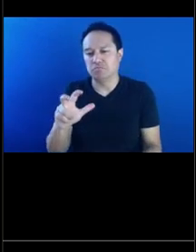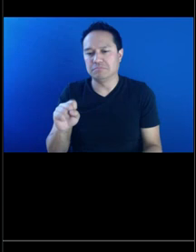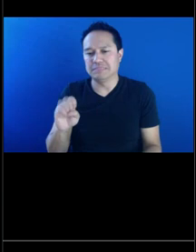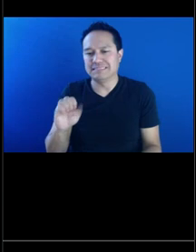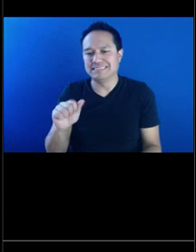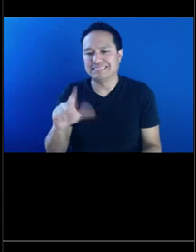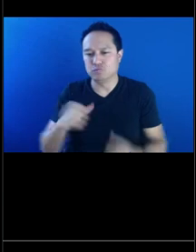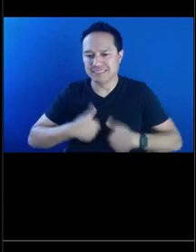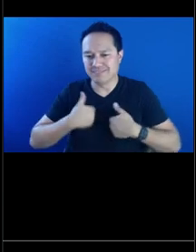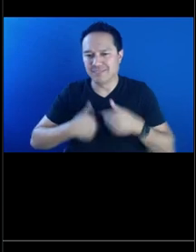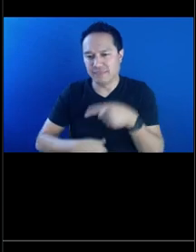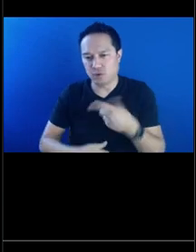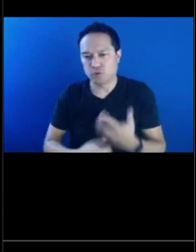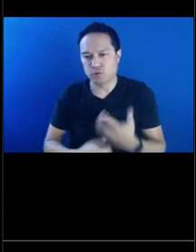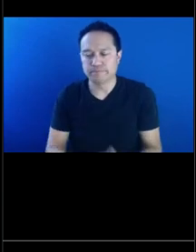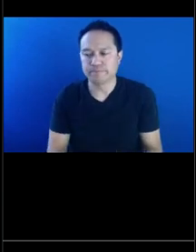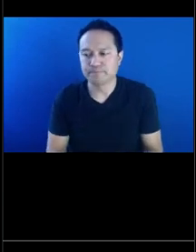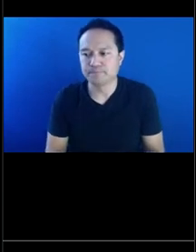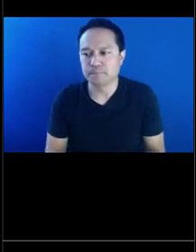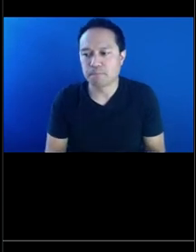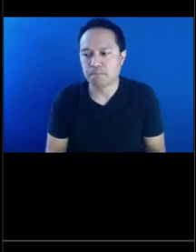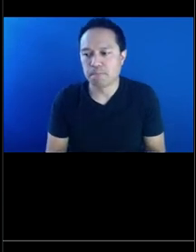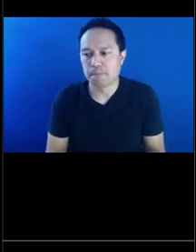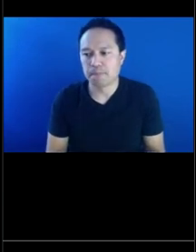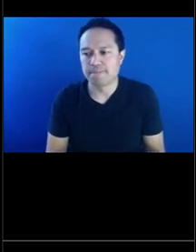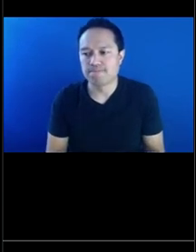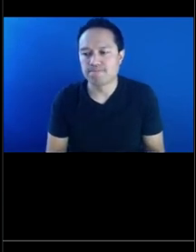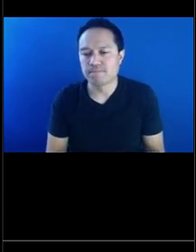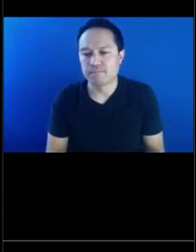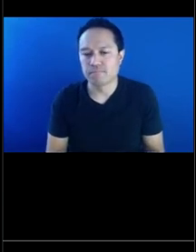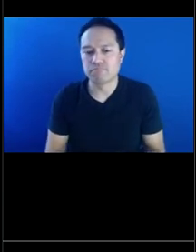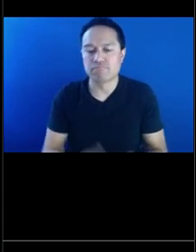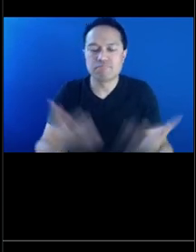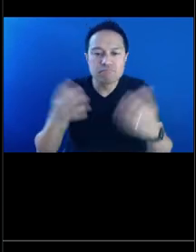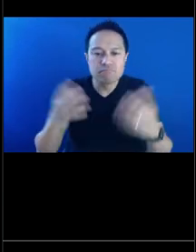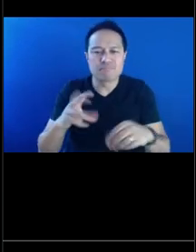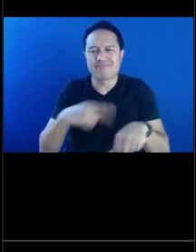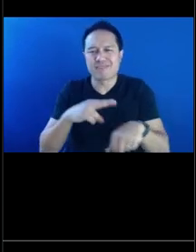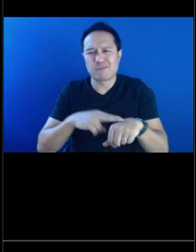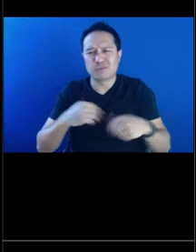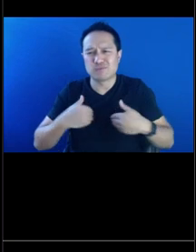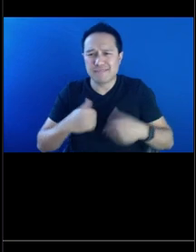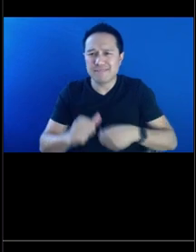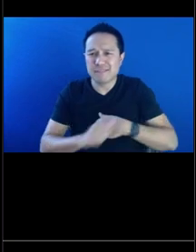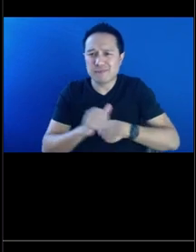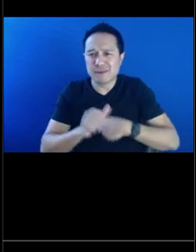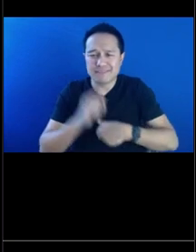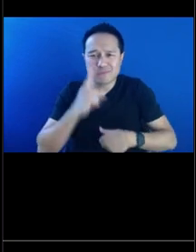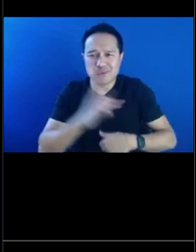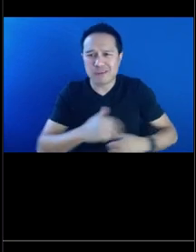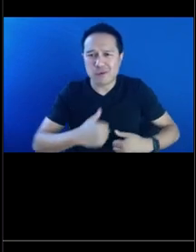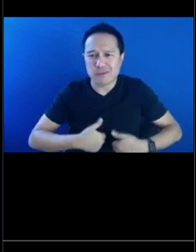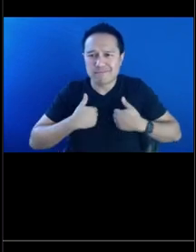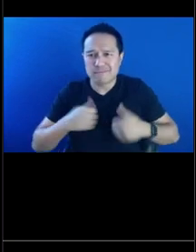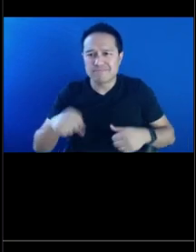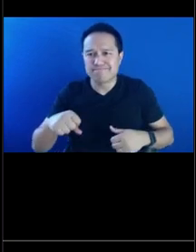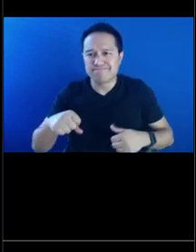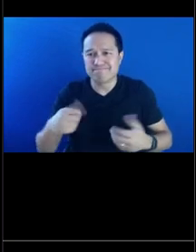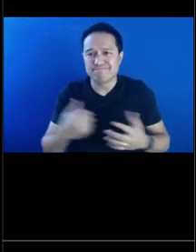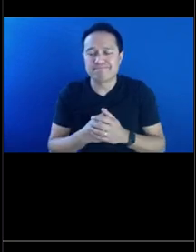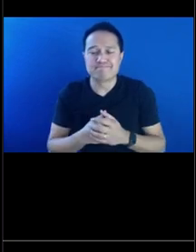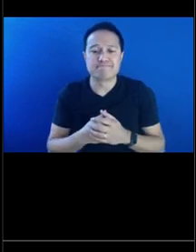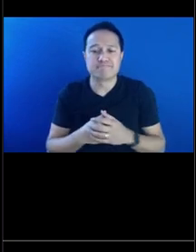islands. And there are, of course, survival threats to the monk seals that are what part of what makes them endangered. And those